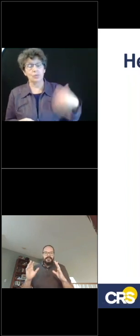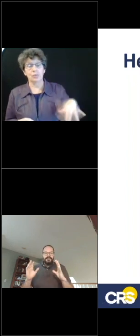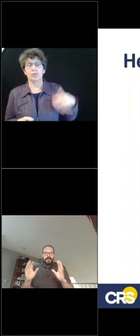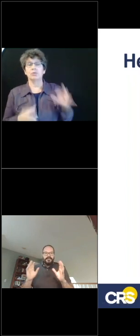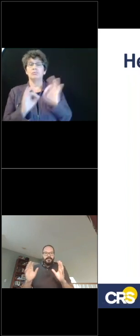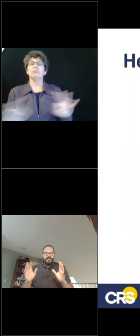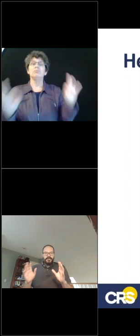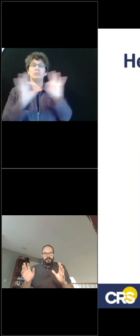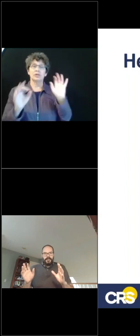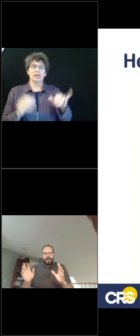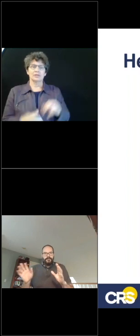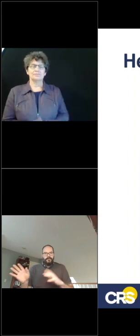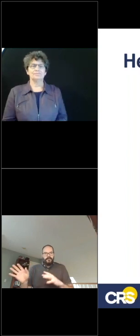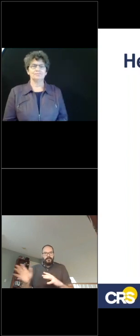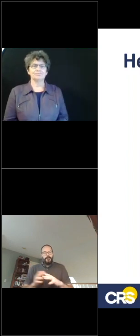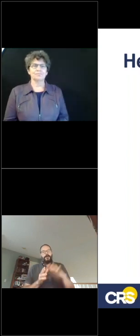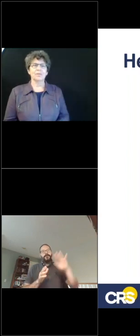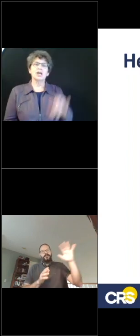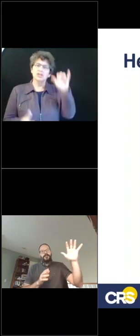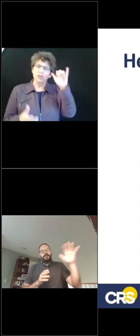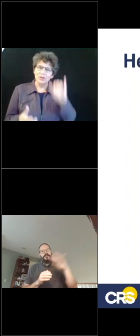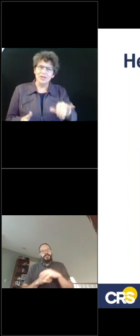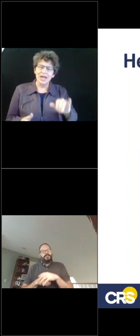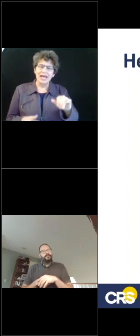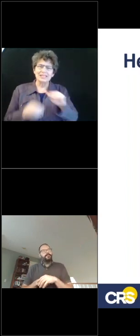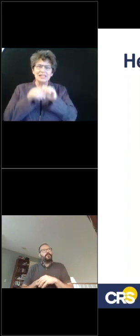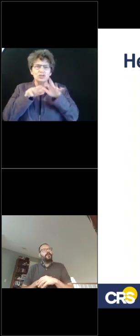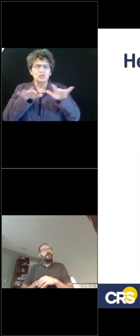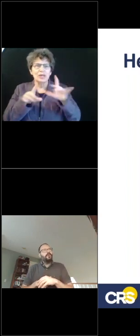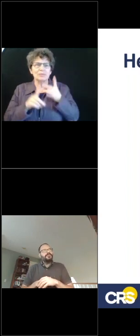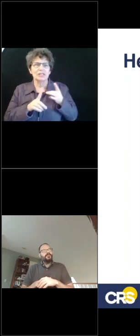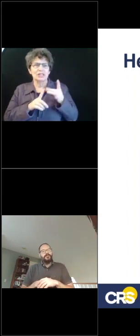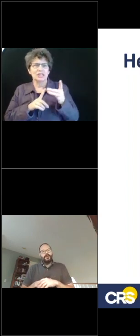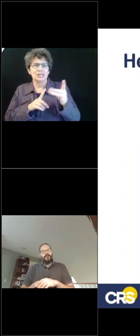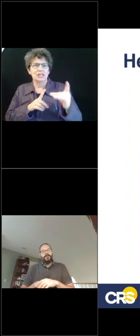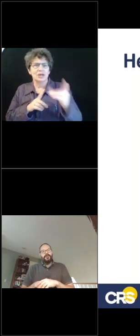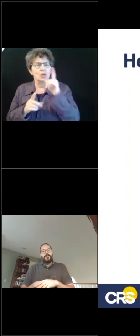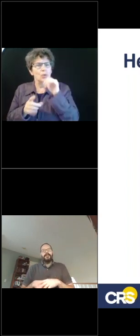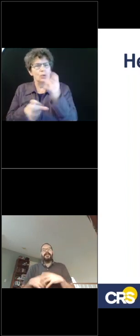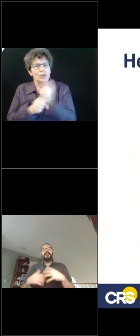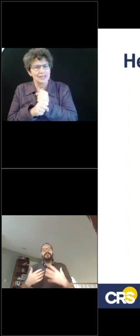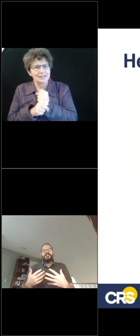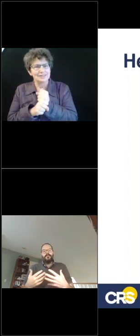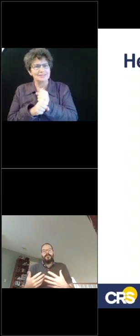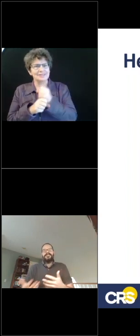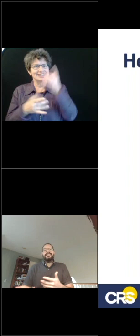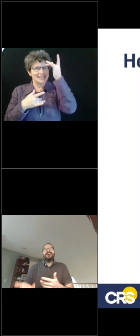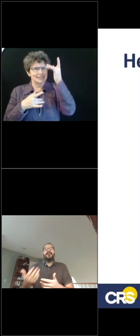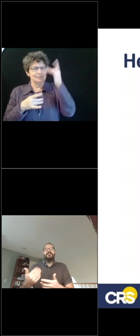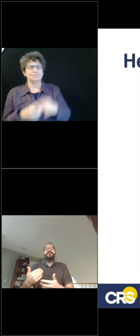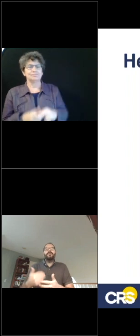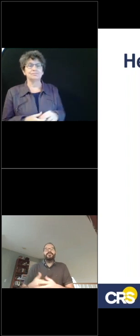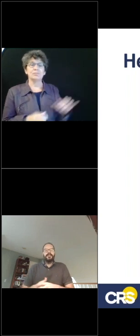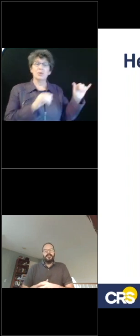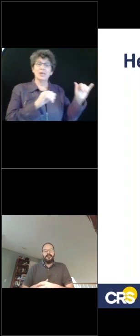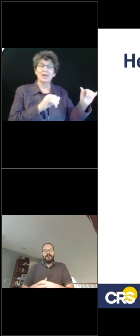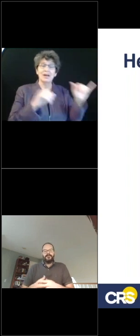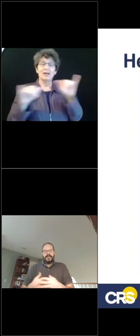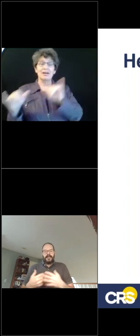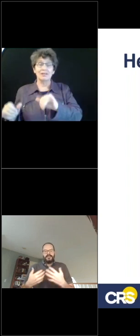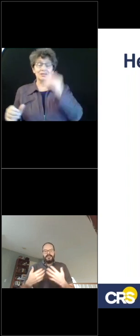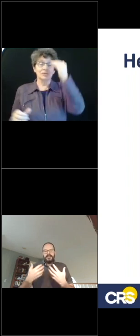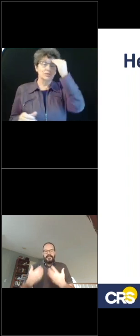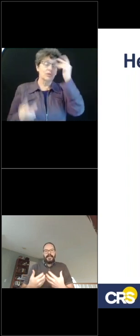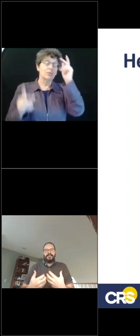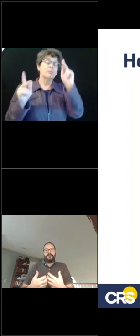That's the transmission rate part of the equation. But we also know that if someone is unfortunate enough